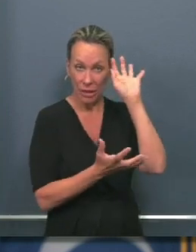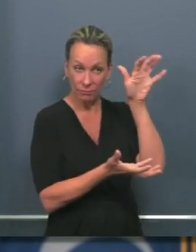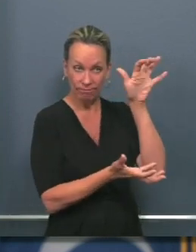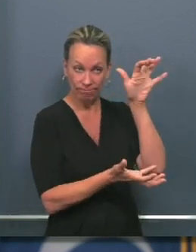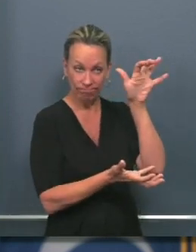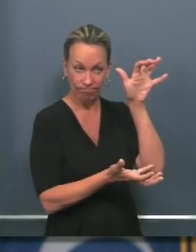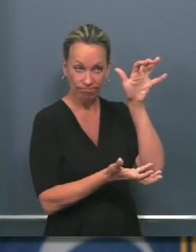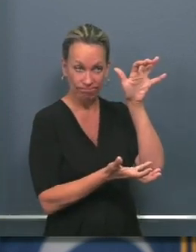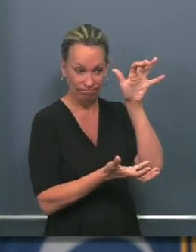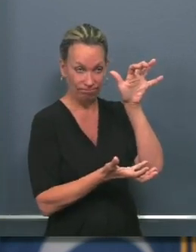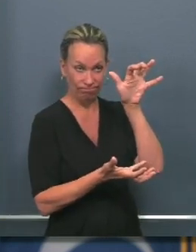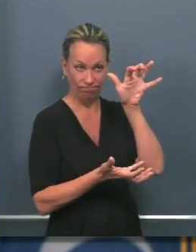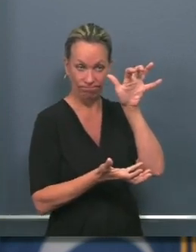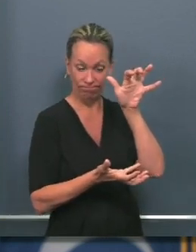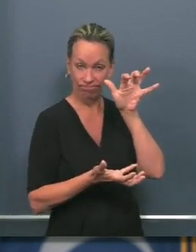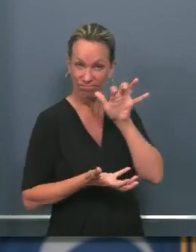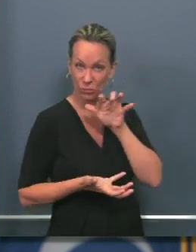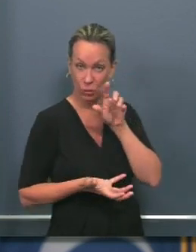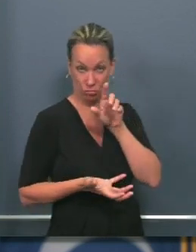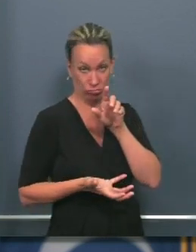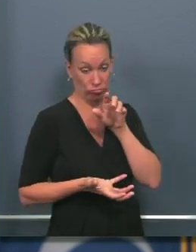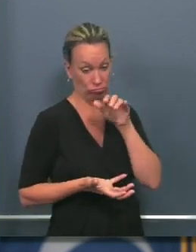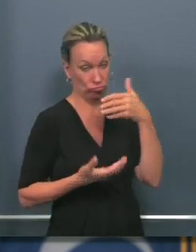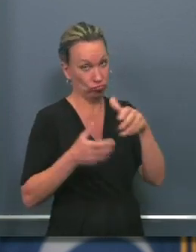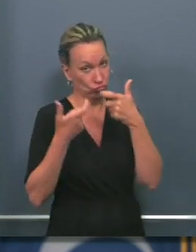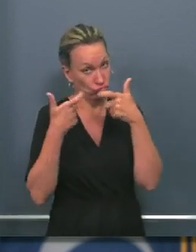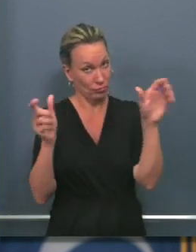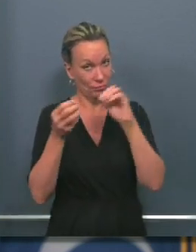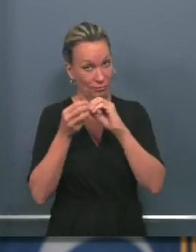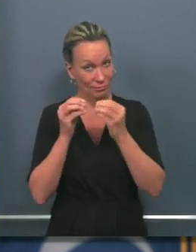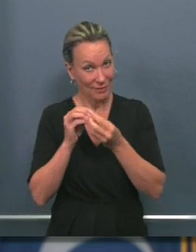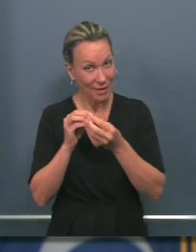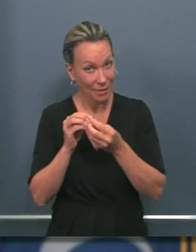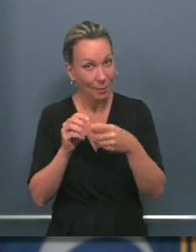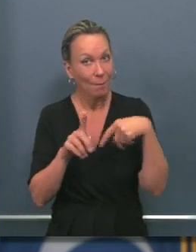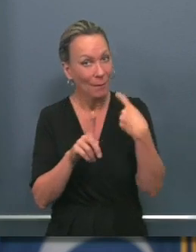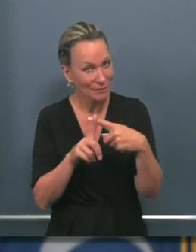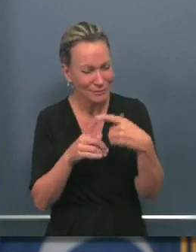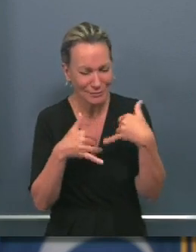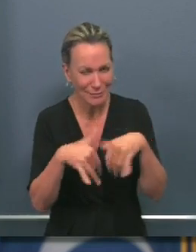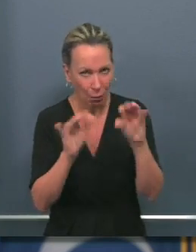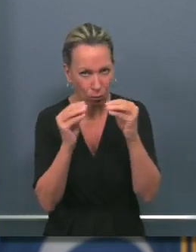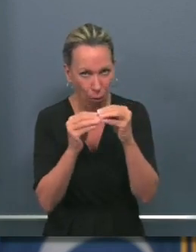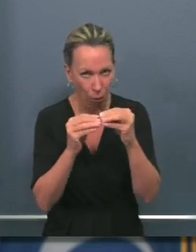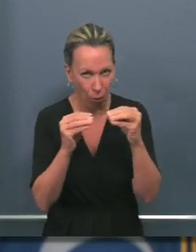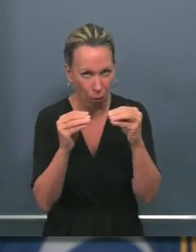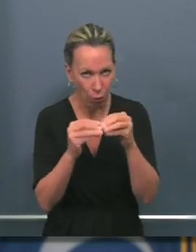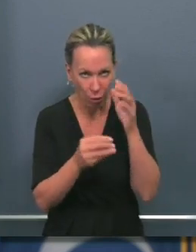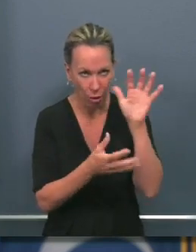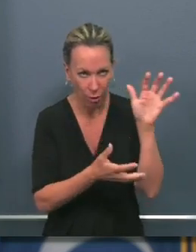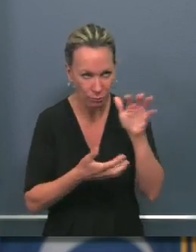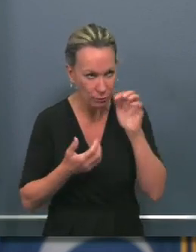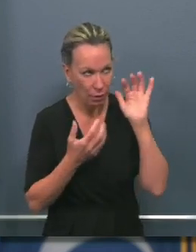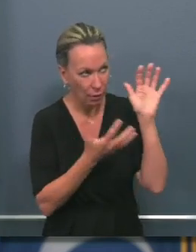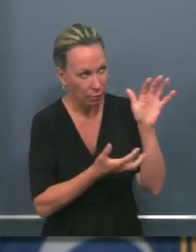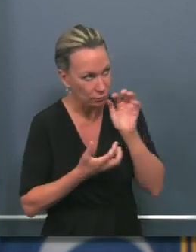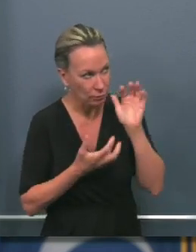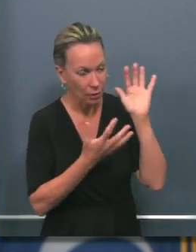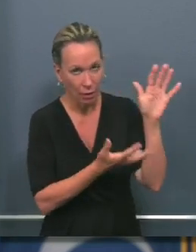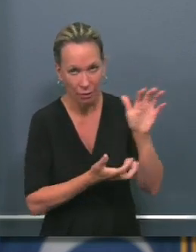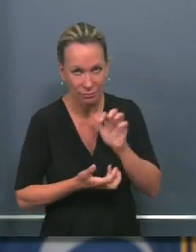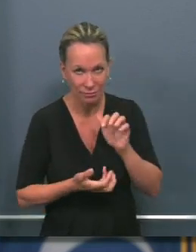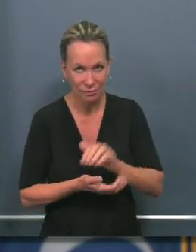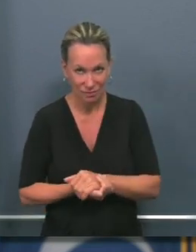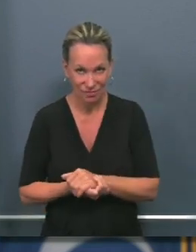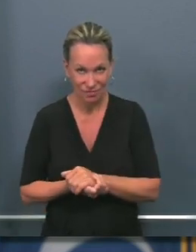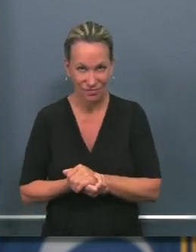to a large contract that the state was afforded and many other smaller contracts. We're really starting to turn the page